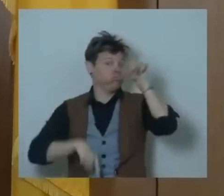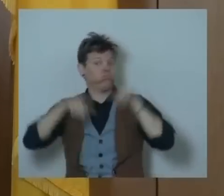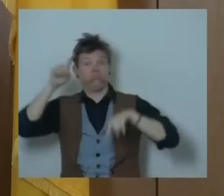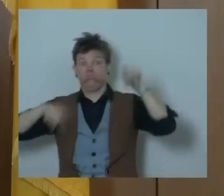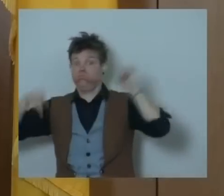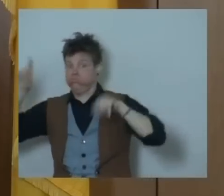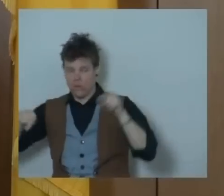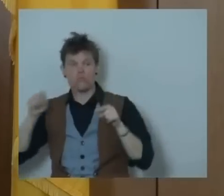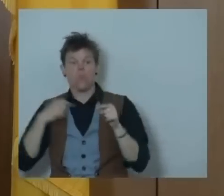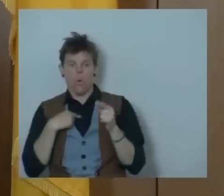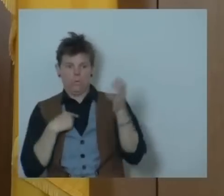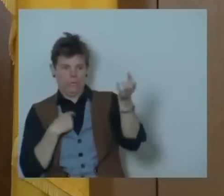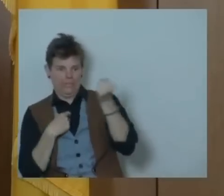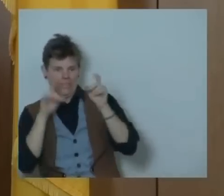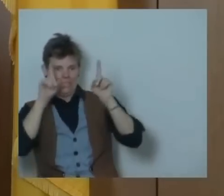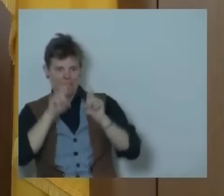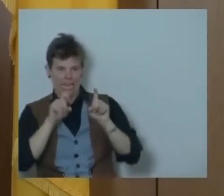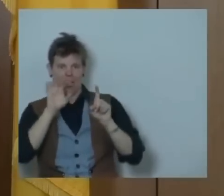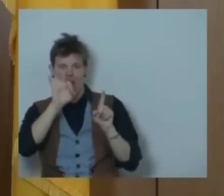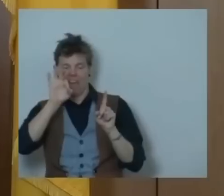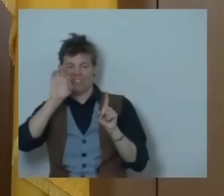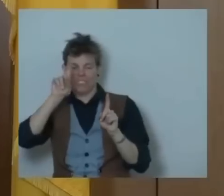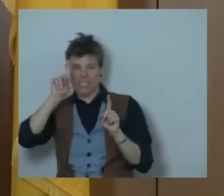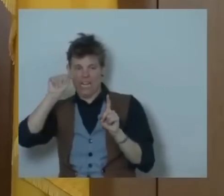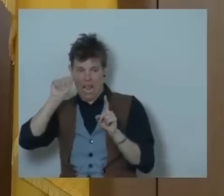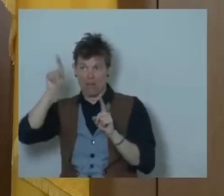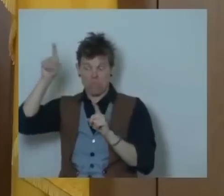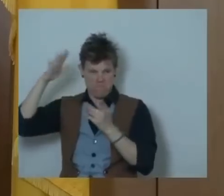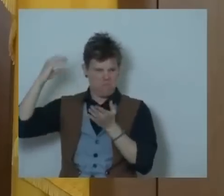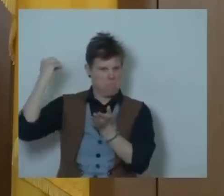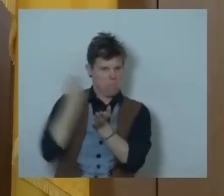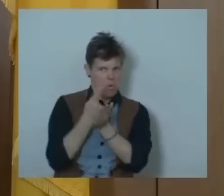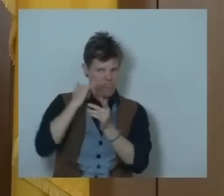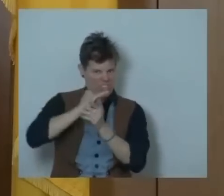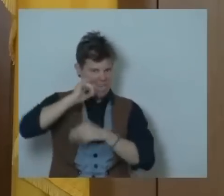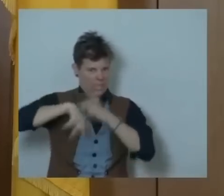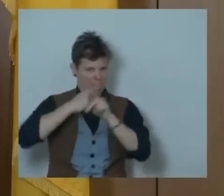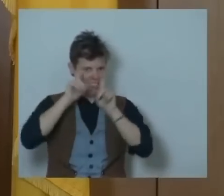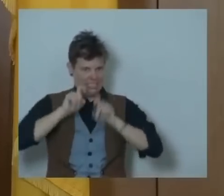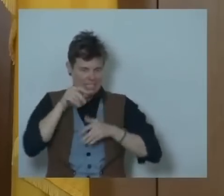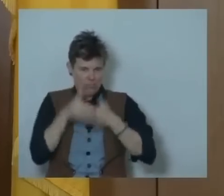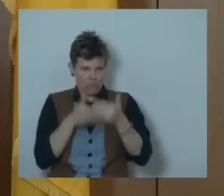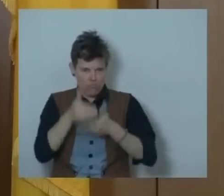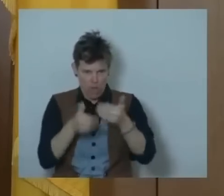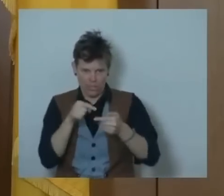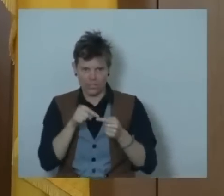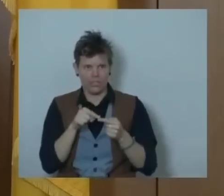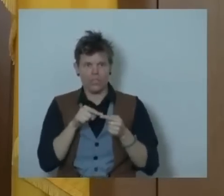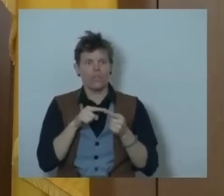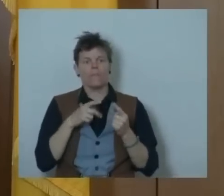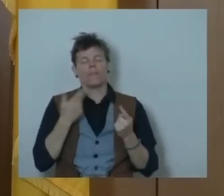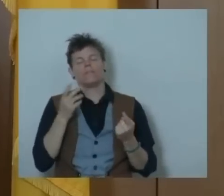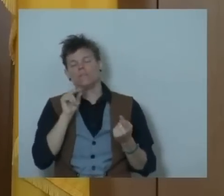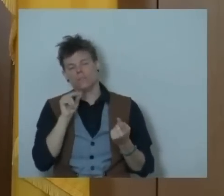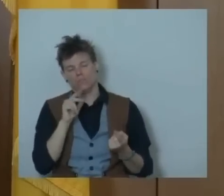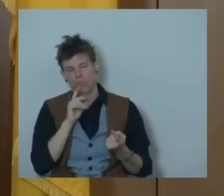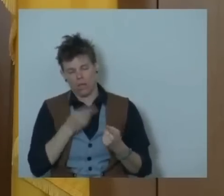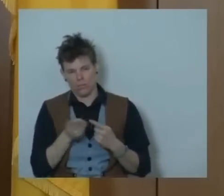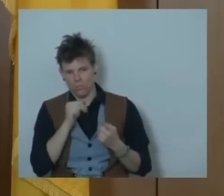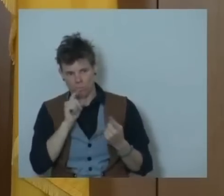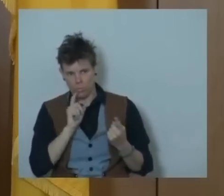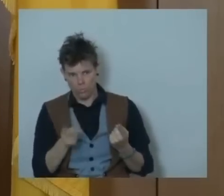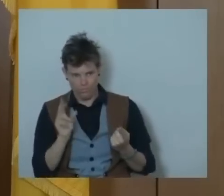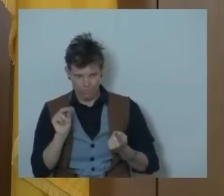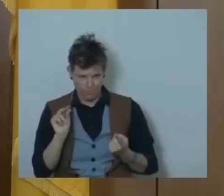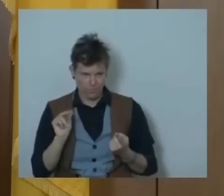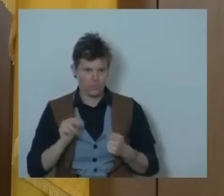FDA, right, letter or stamp of approval. Not true. It's a complete fraud, so we have to be really careful about that. That's why